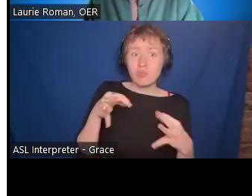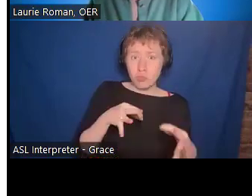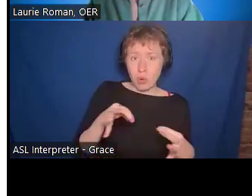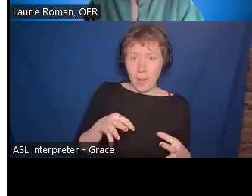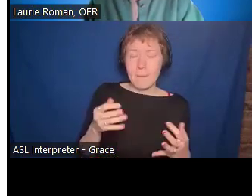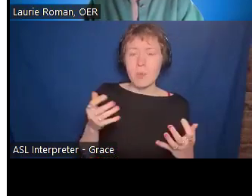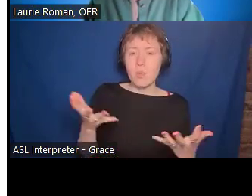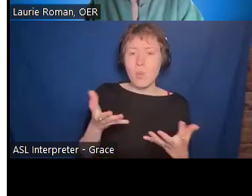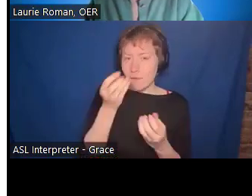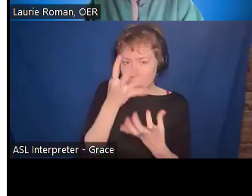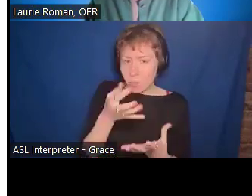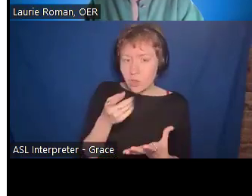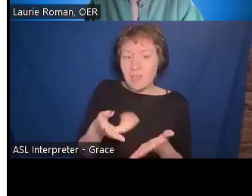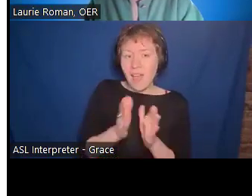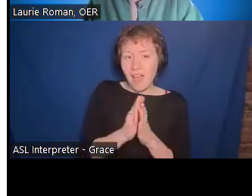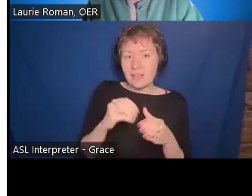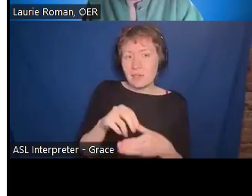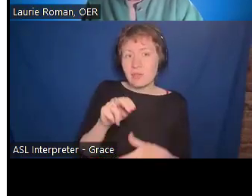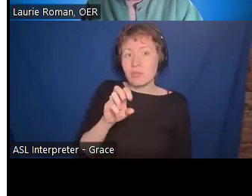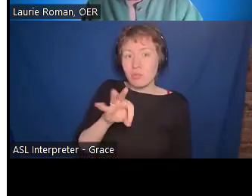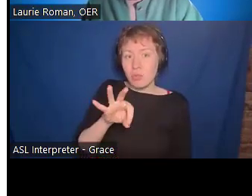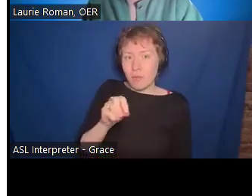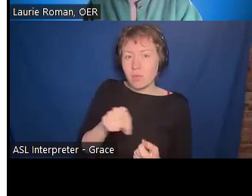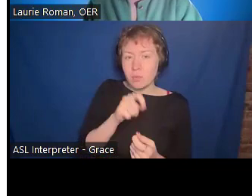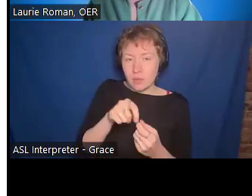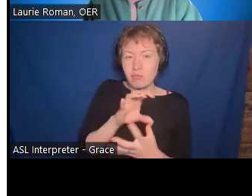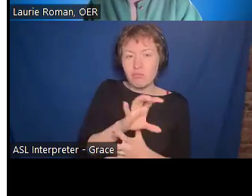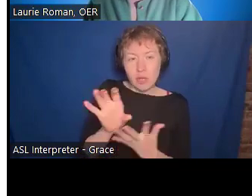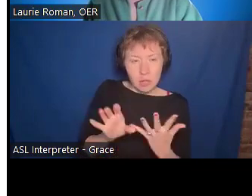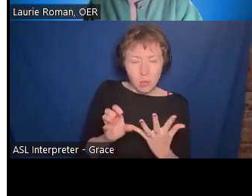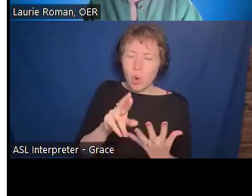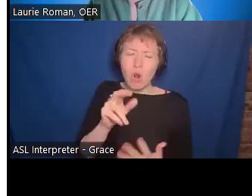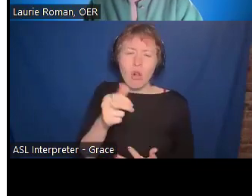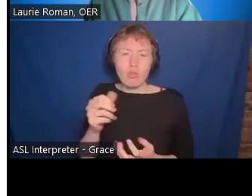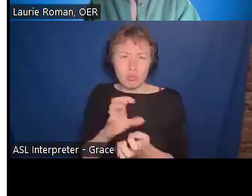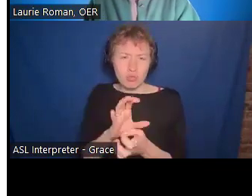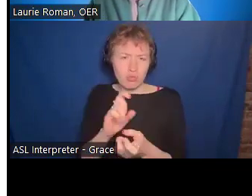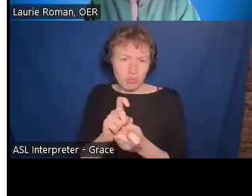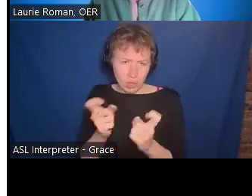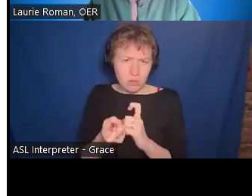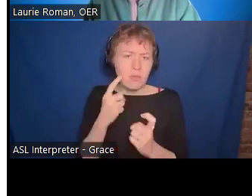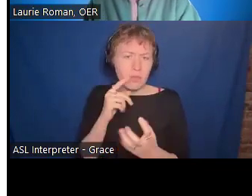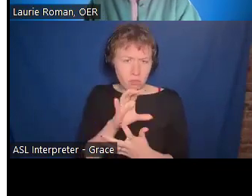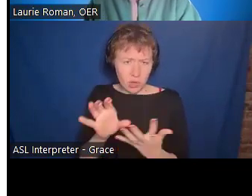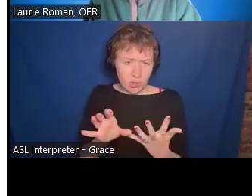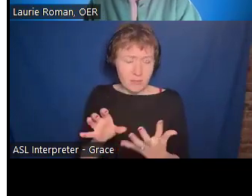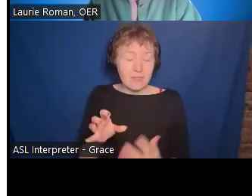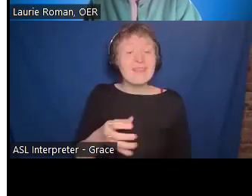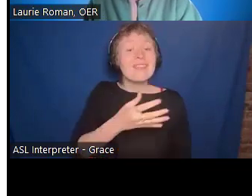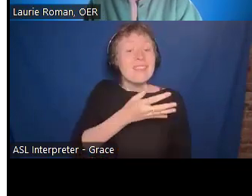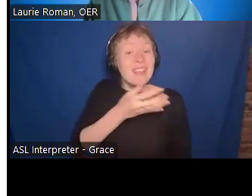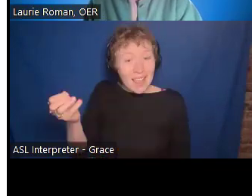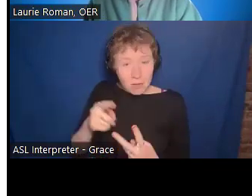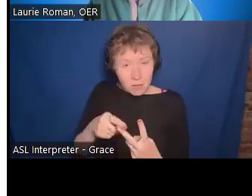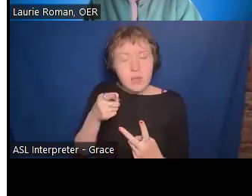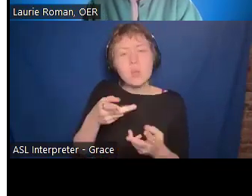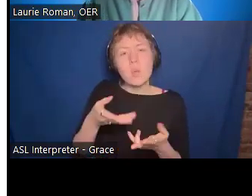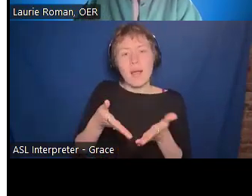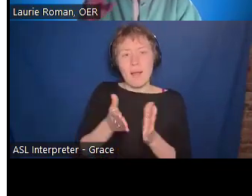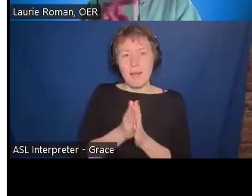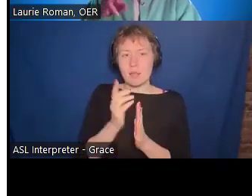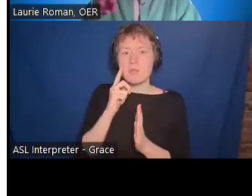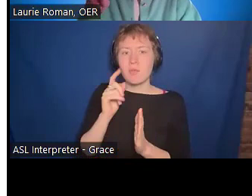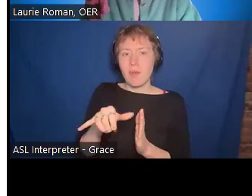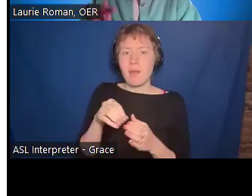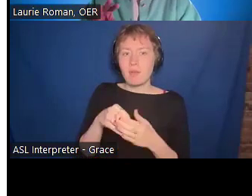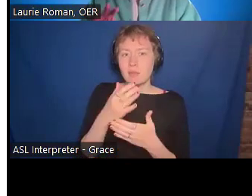in your NOFO specific criteria or other changes to the criteria, and that you've asked for it in section 4. So